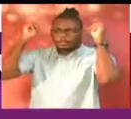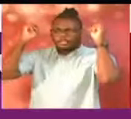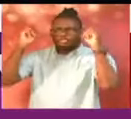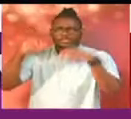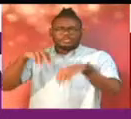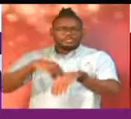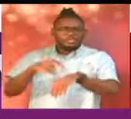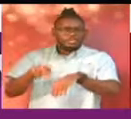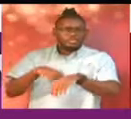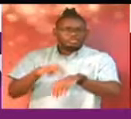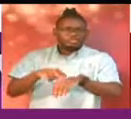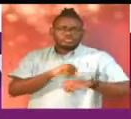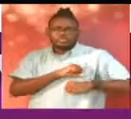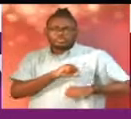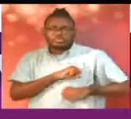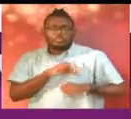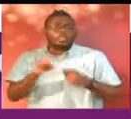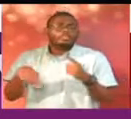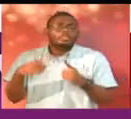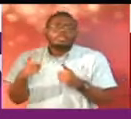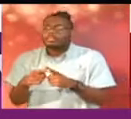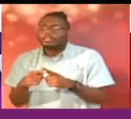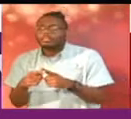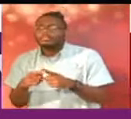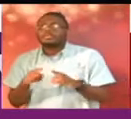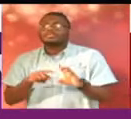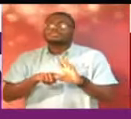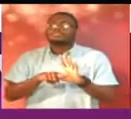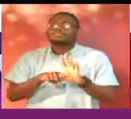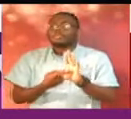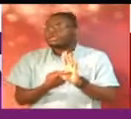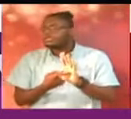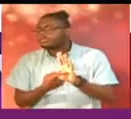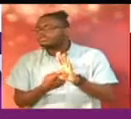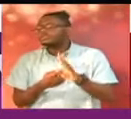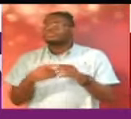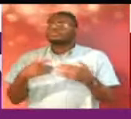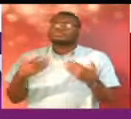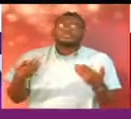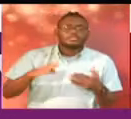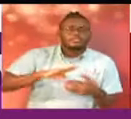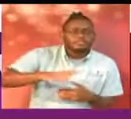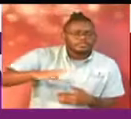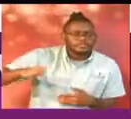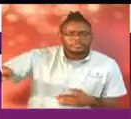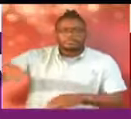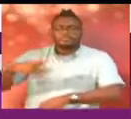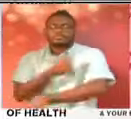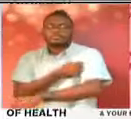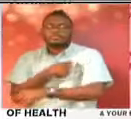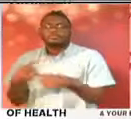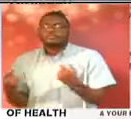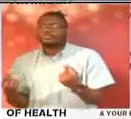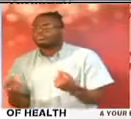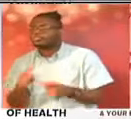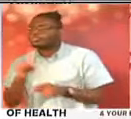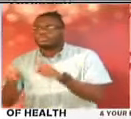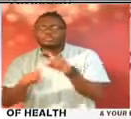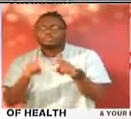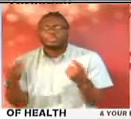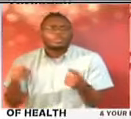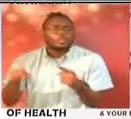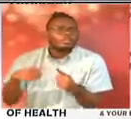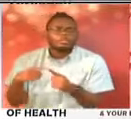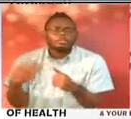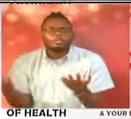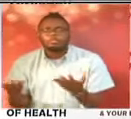be administered to personnel in that government agency? Would that be happening from today? Thank you. Okay, thank